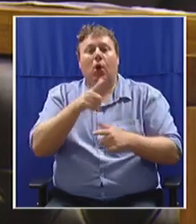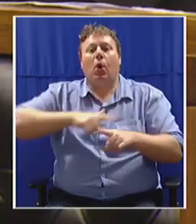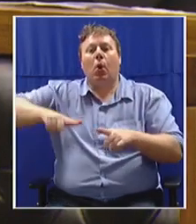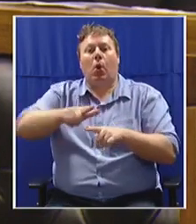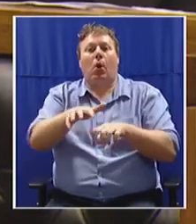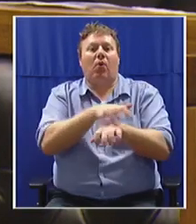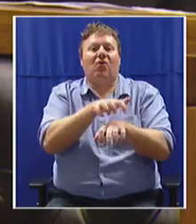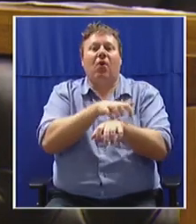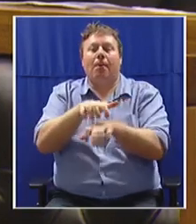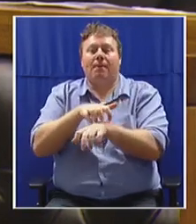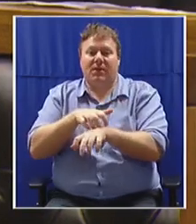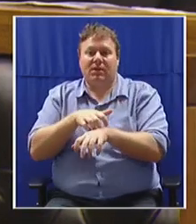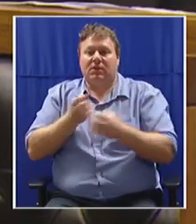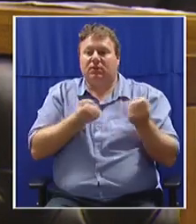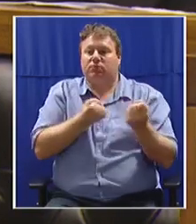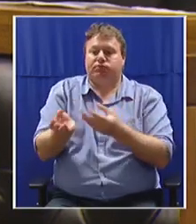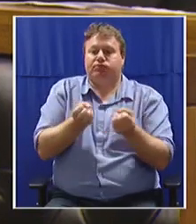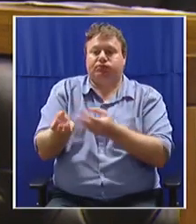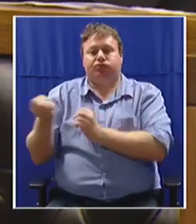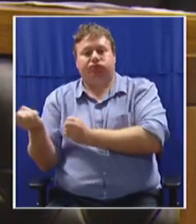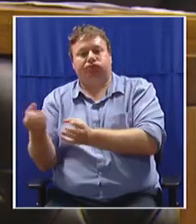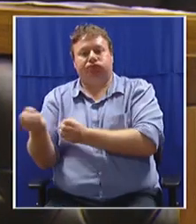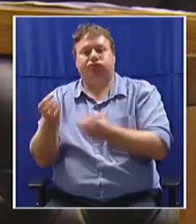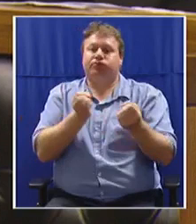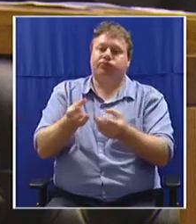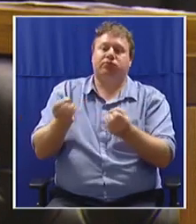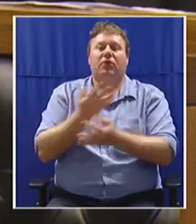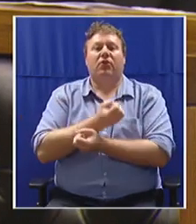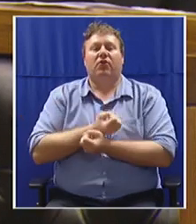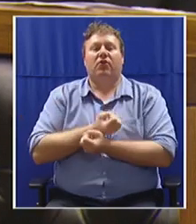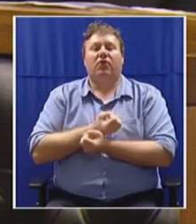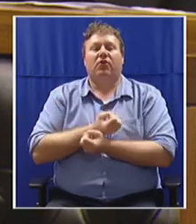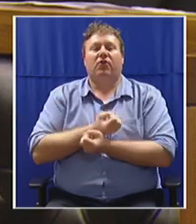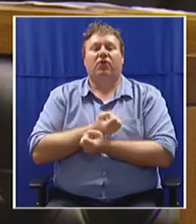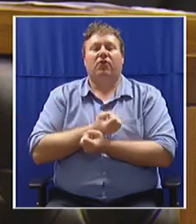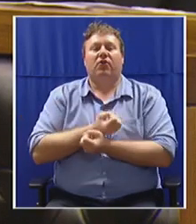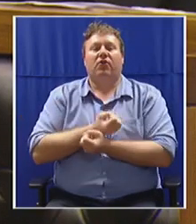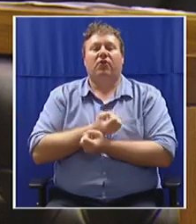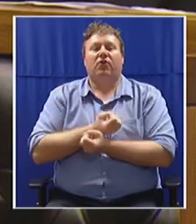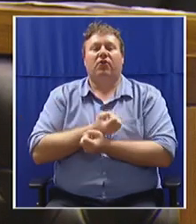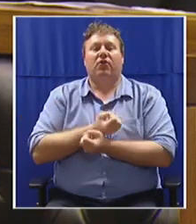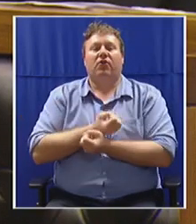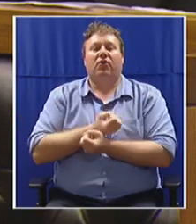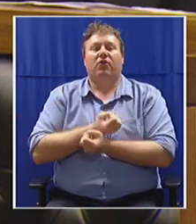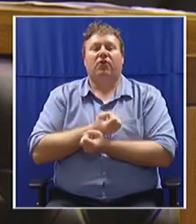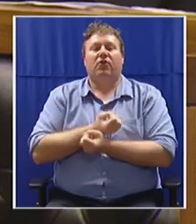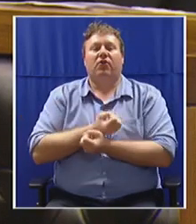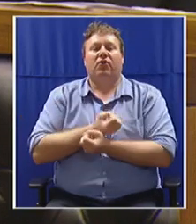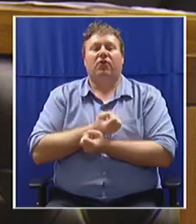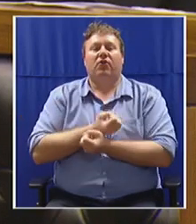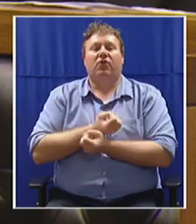empower upcoming farmers to supply fresh produce to government institutions such as hospitals and